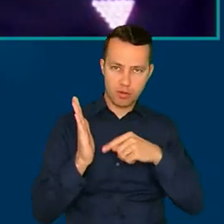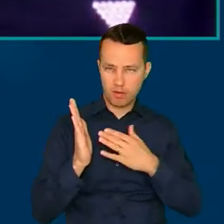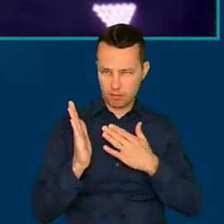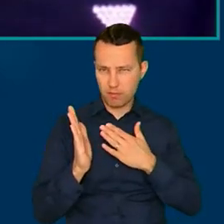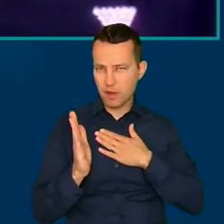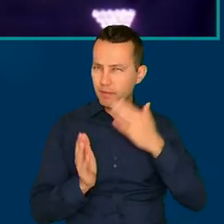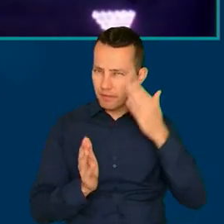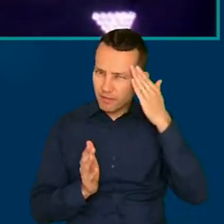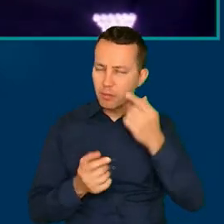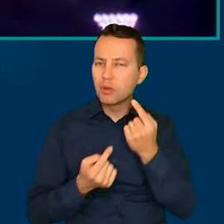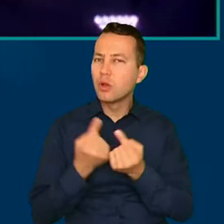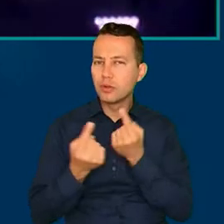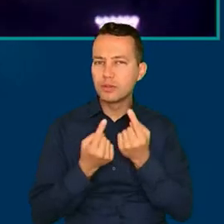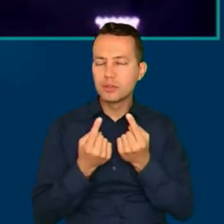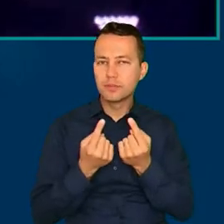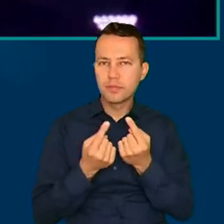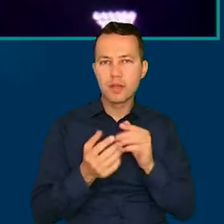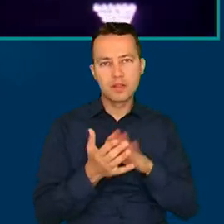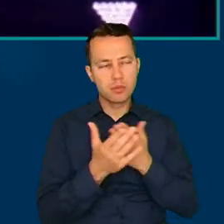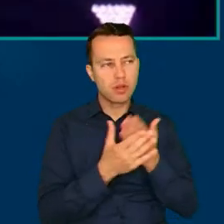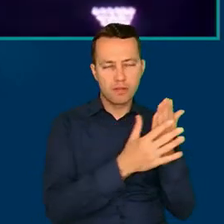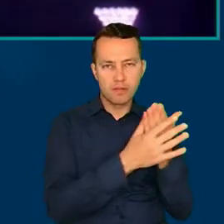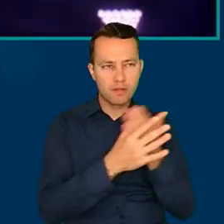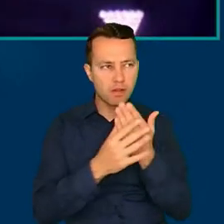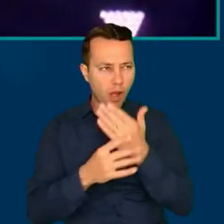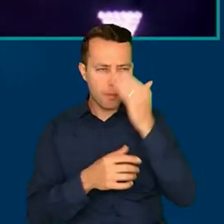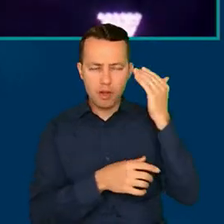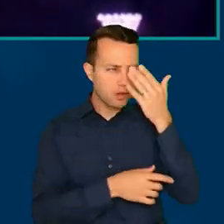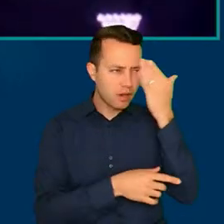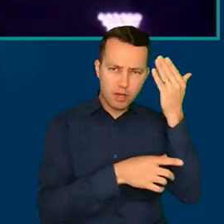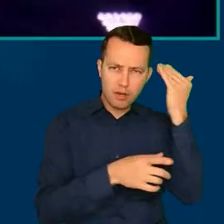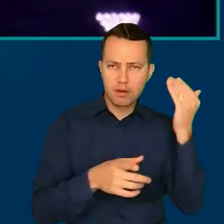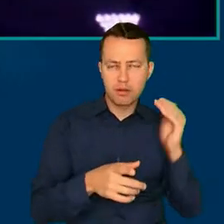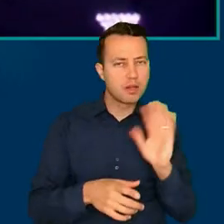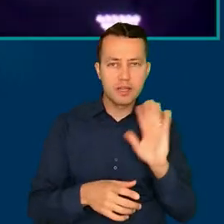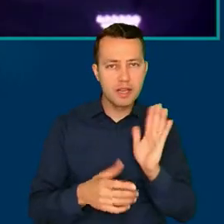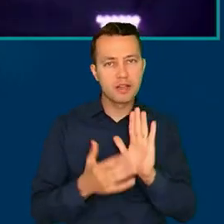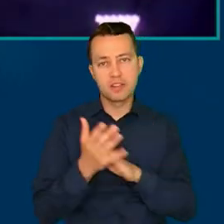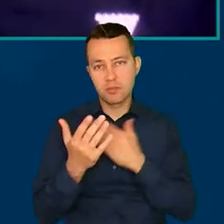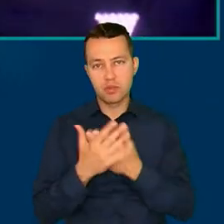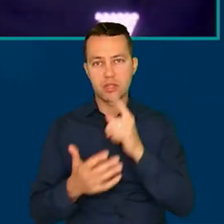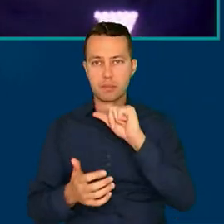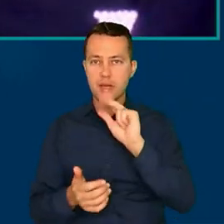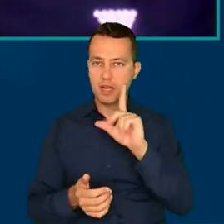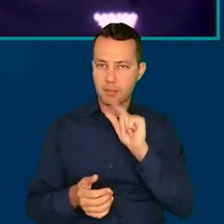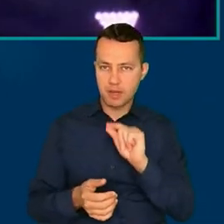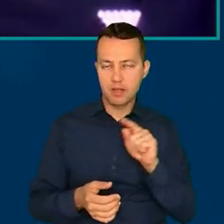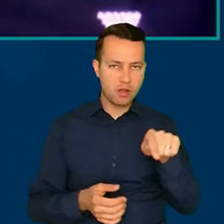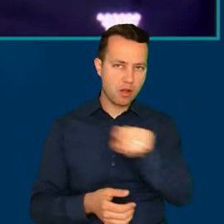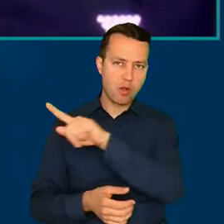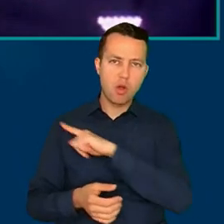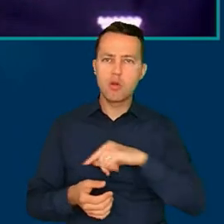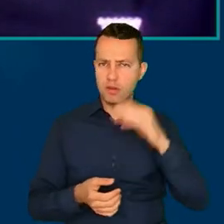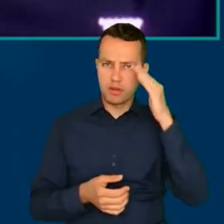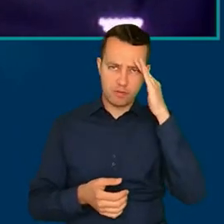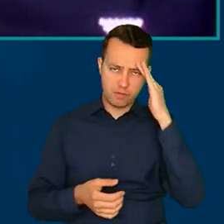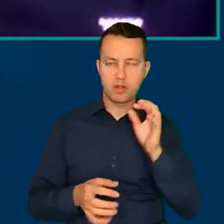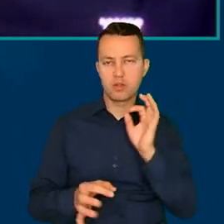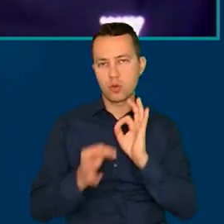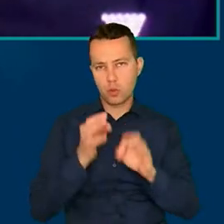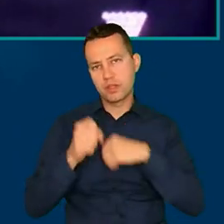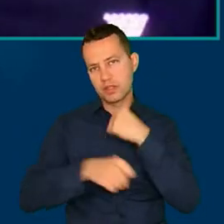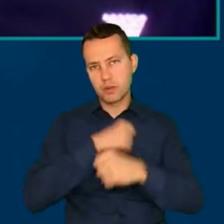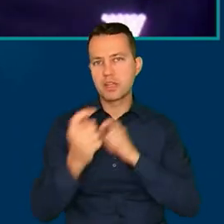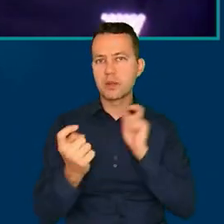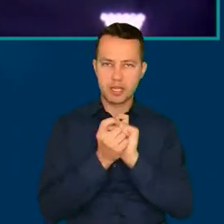had them so far. It is not so that the companies did not have them. All the work and occupational procedures